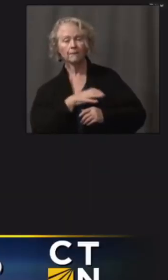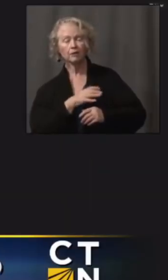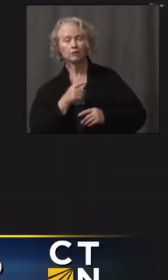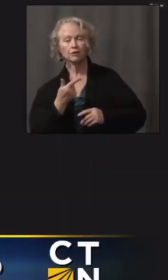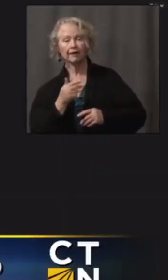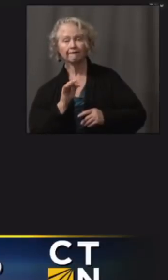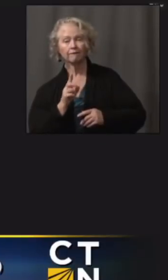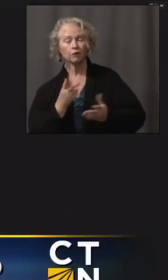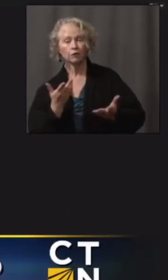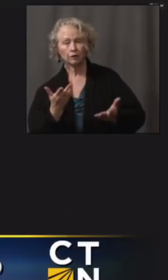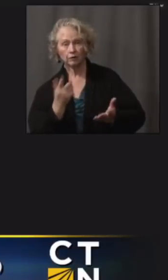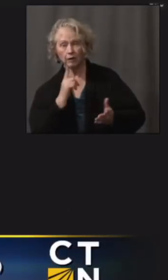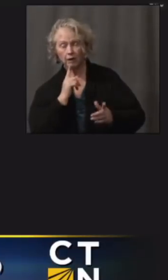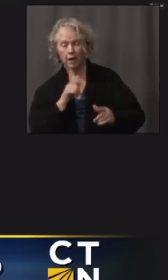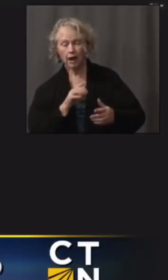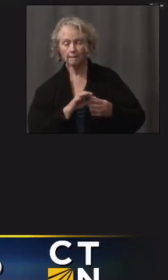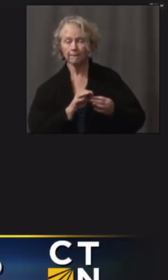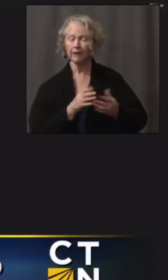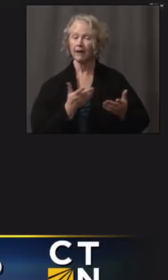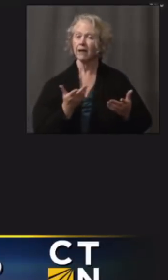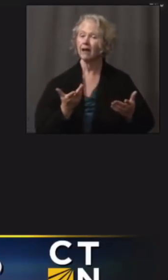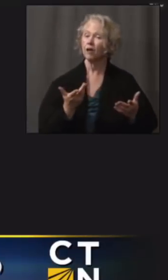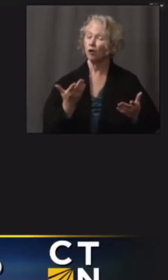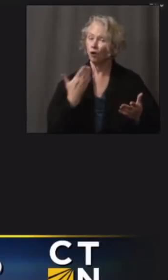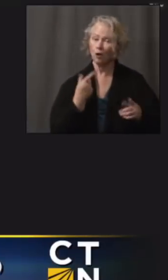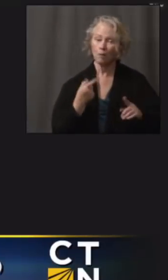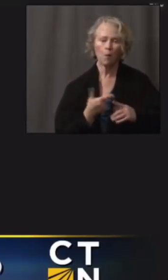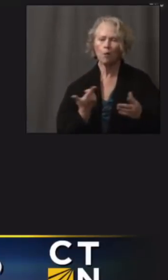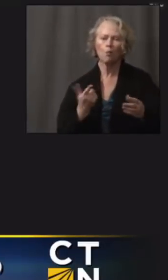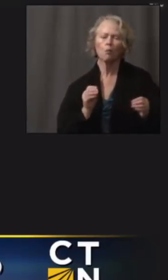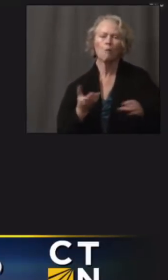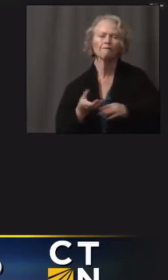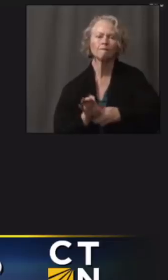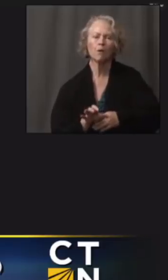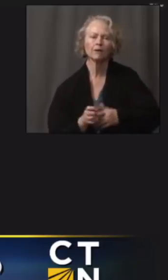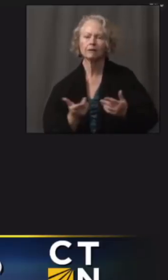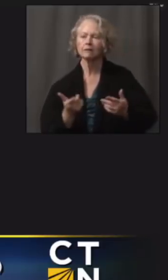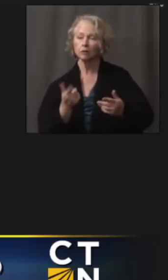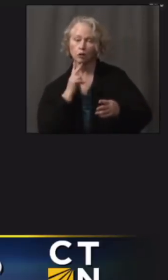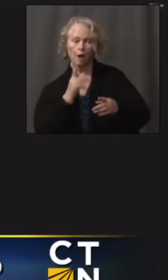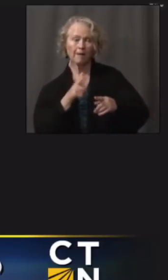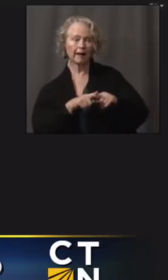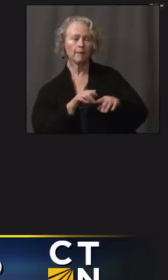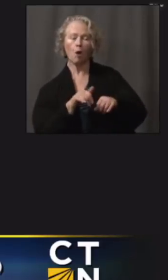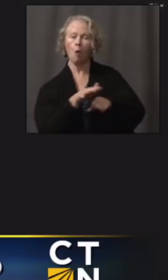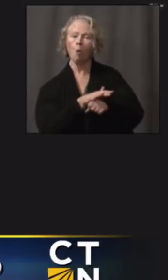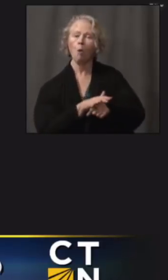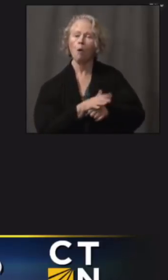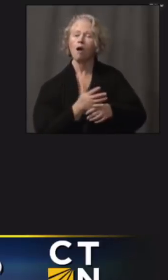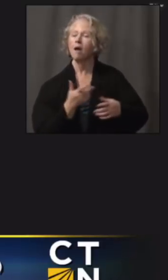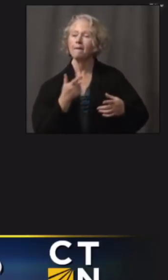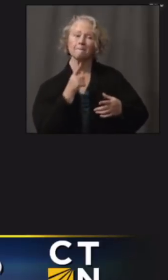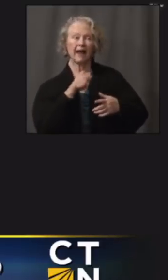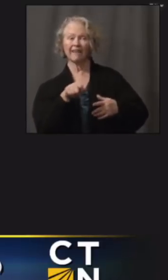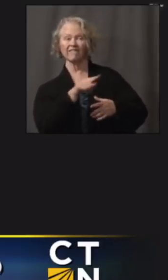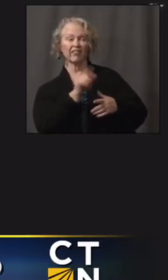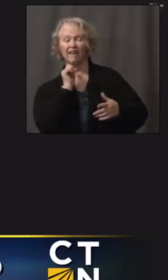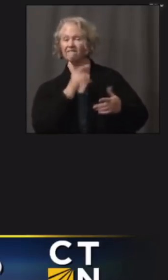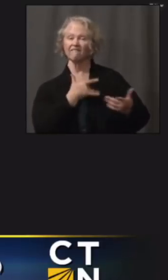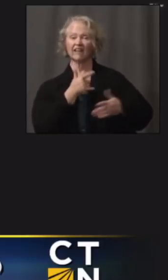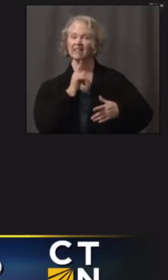this. You bring up a good question, a good point about enforcement. It's local enforcement. So if it's not a priority